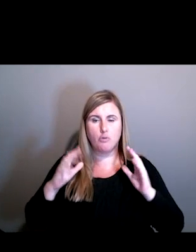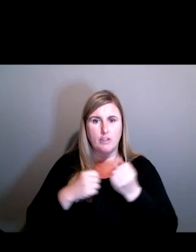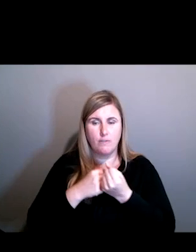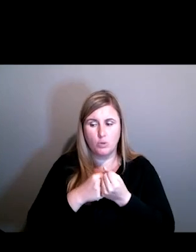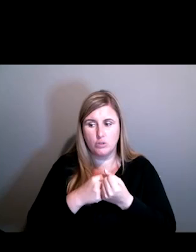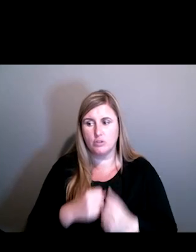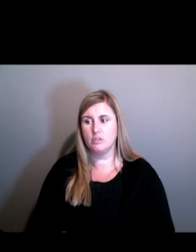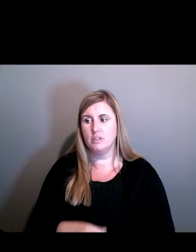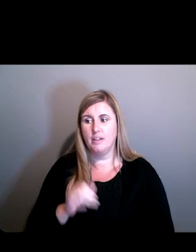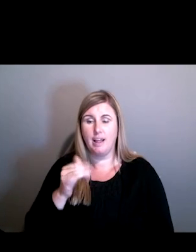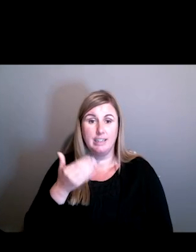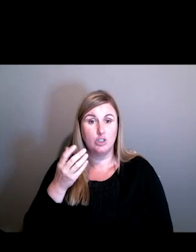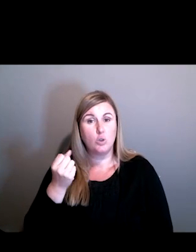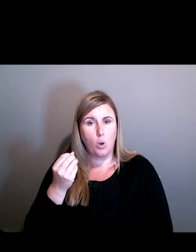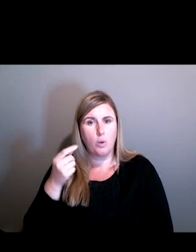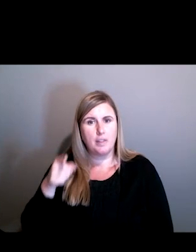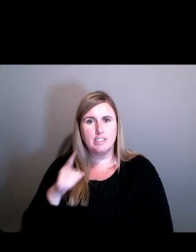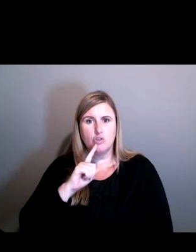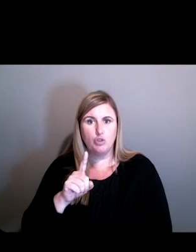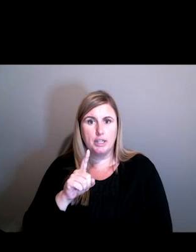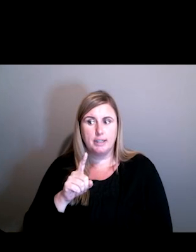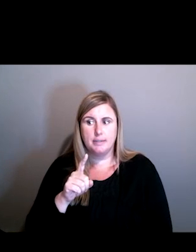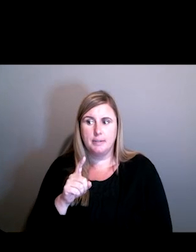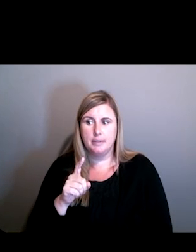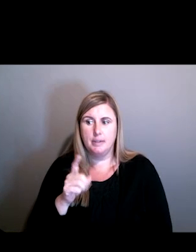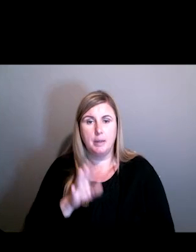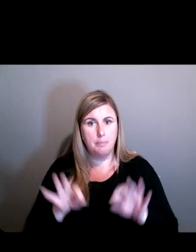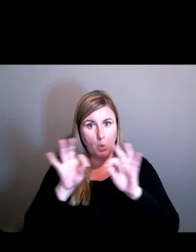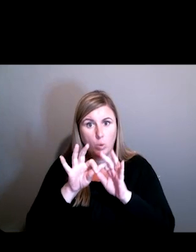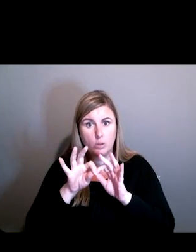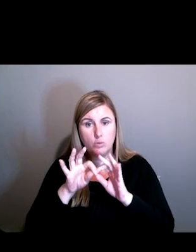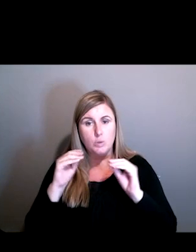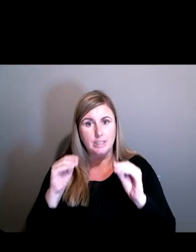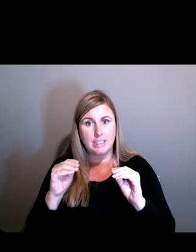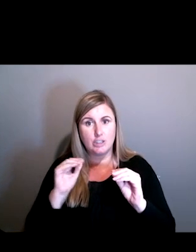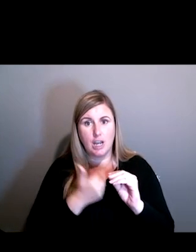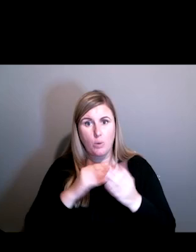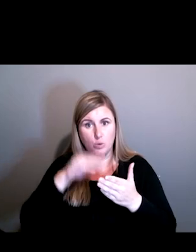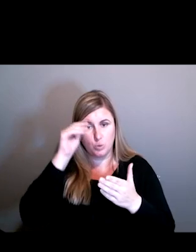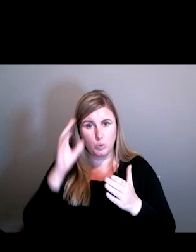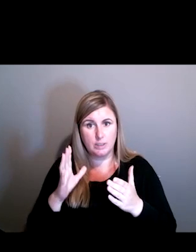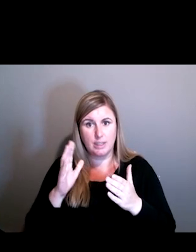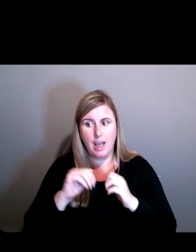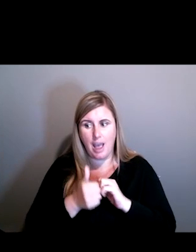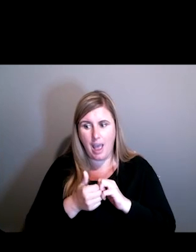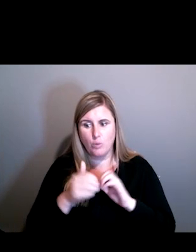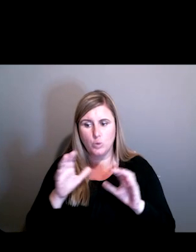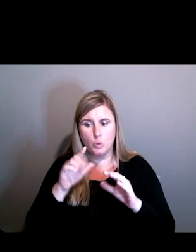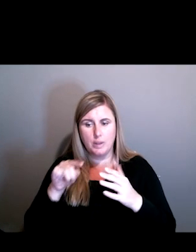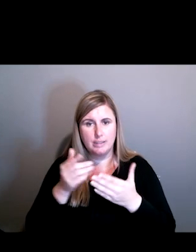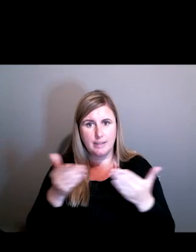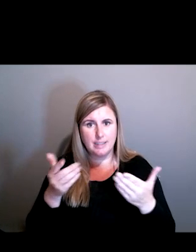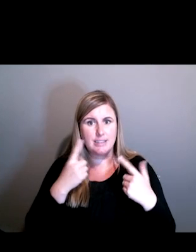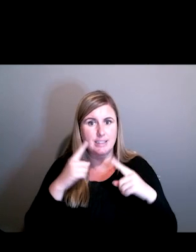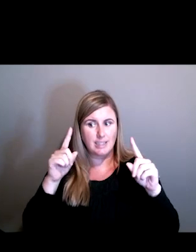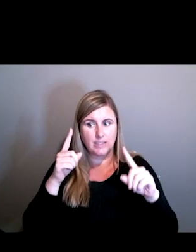up reinforcers that easy. So this is really important to teach our students how to